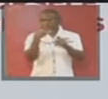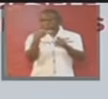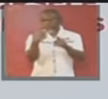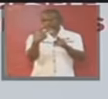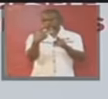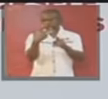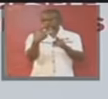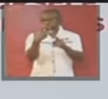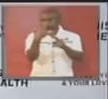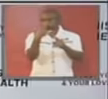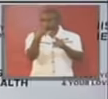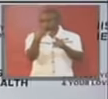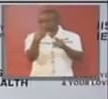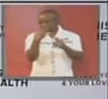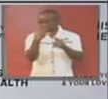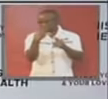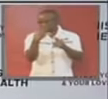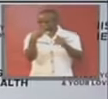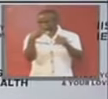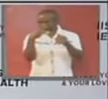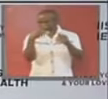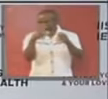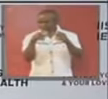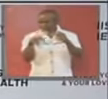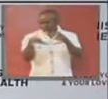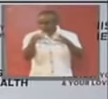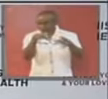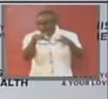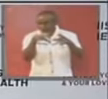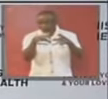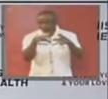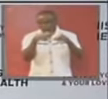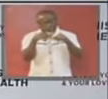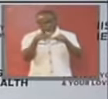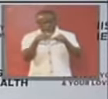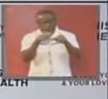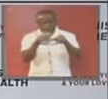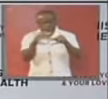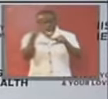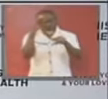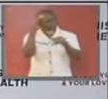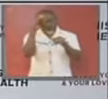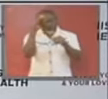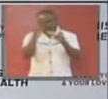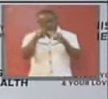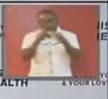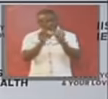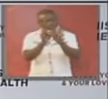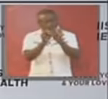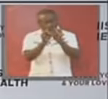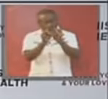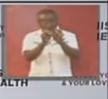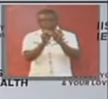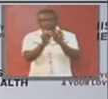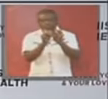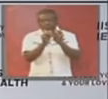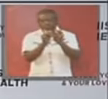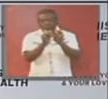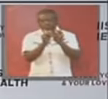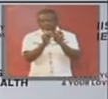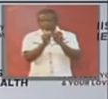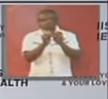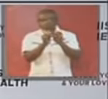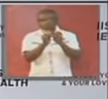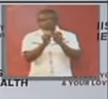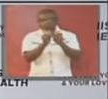red areas, which means they are areas of concern out of a total of